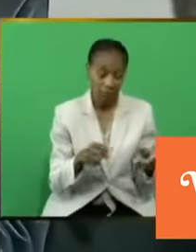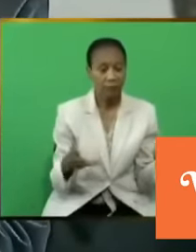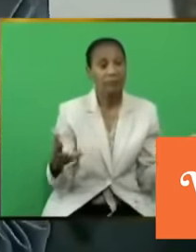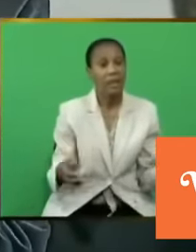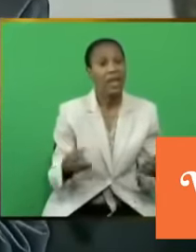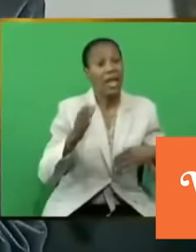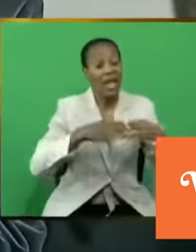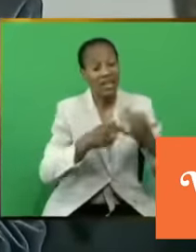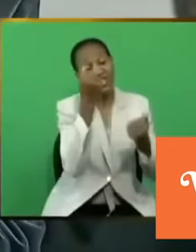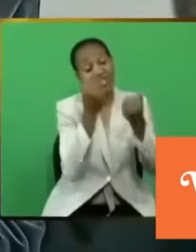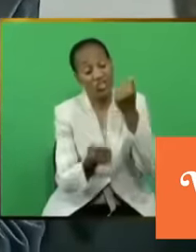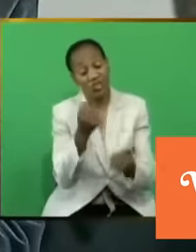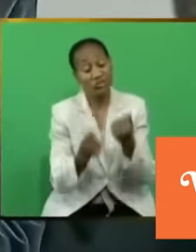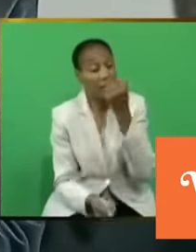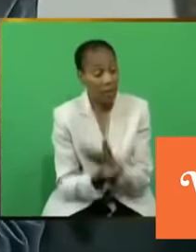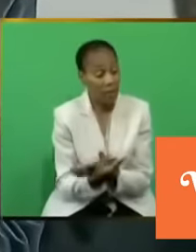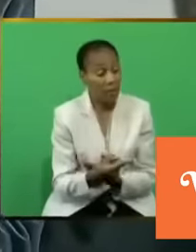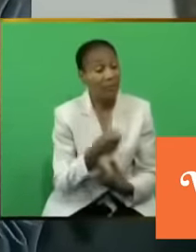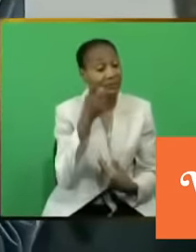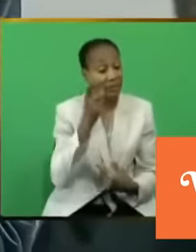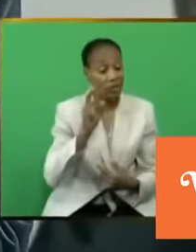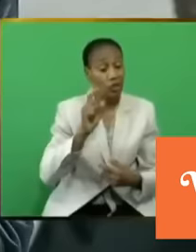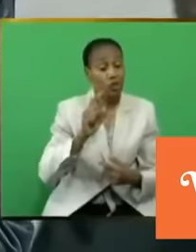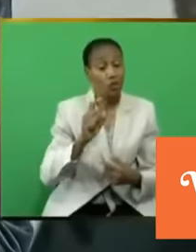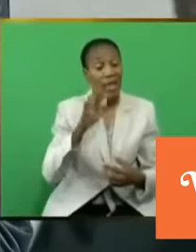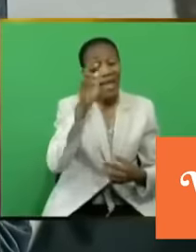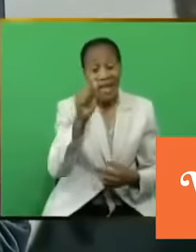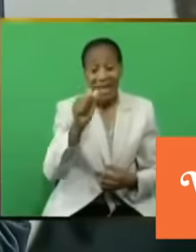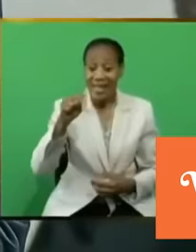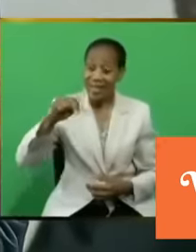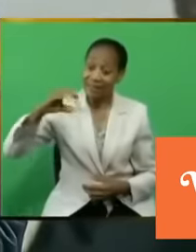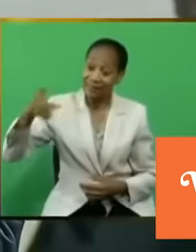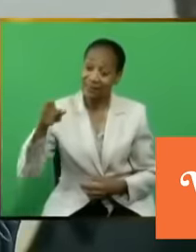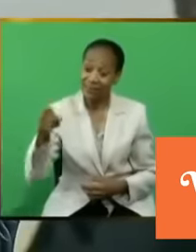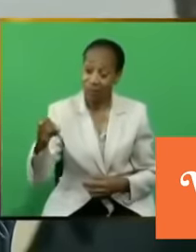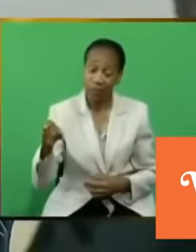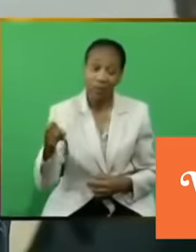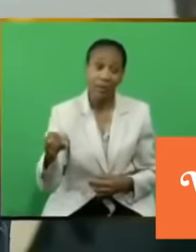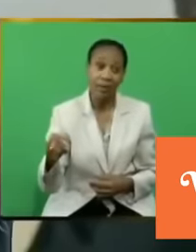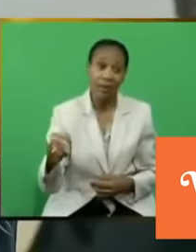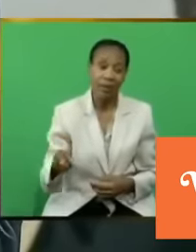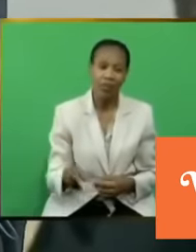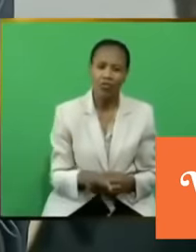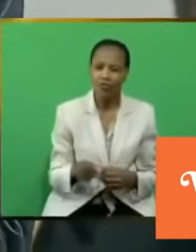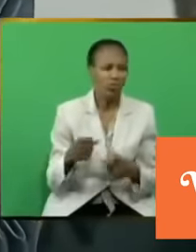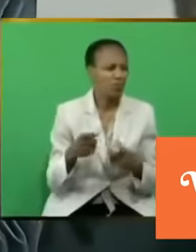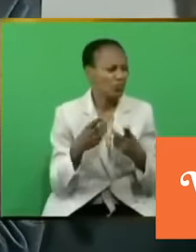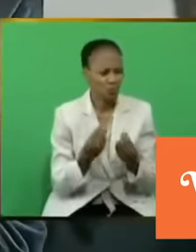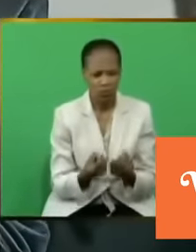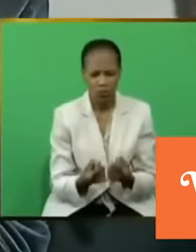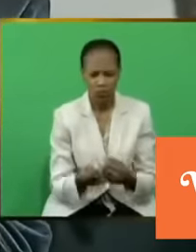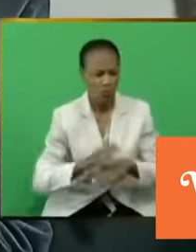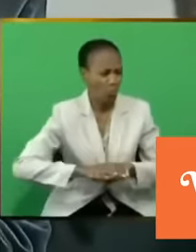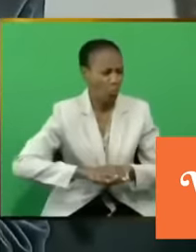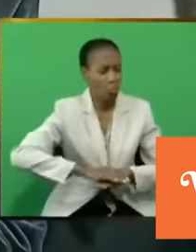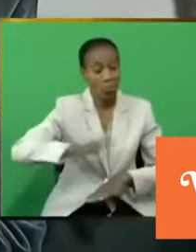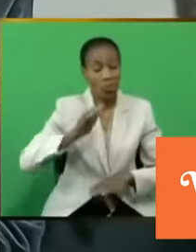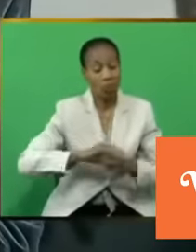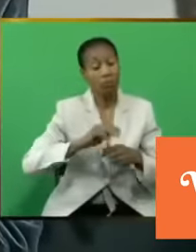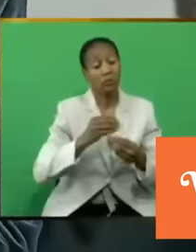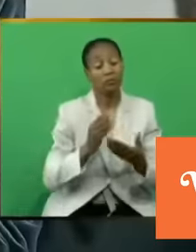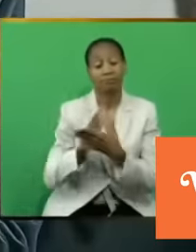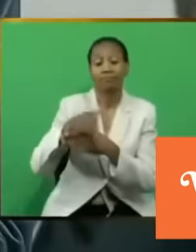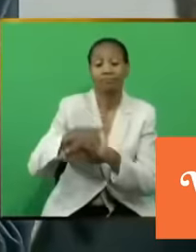in judgment, she will condemn. ANC, you have gone too far, and your judgment is imminent. As you